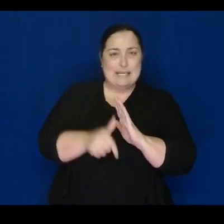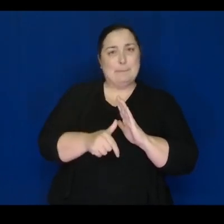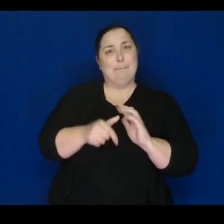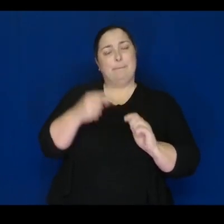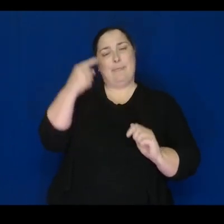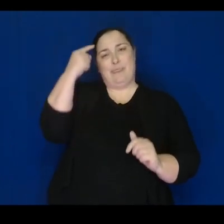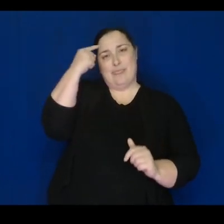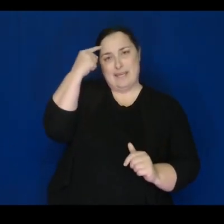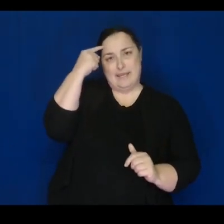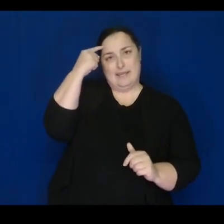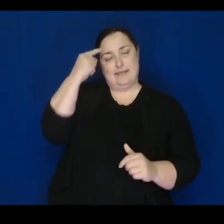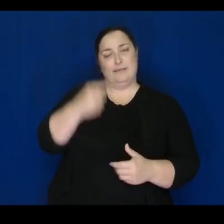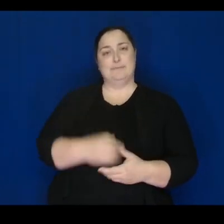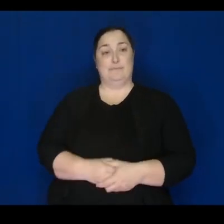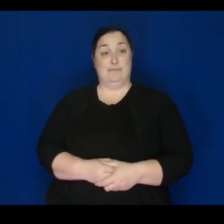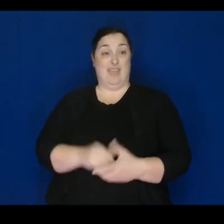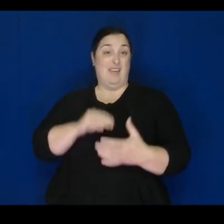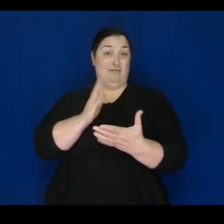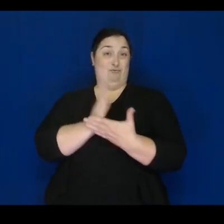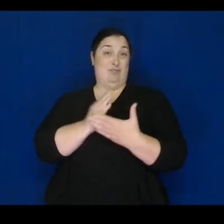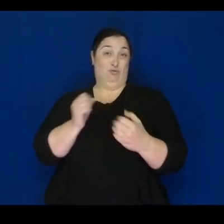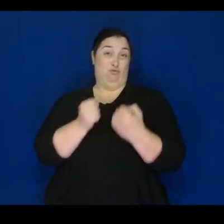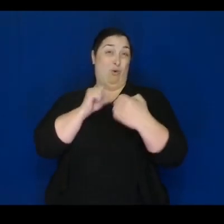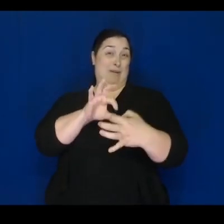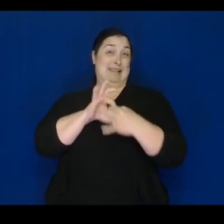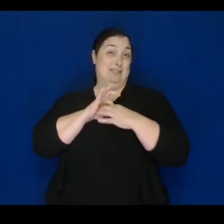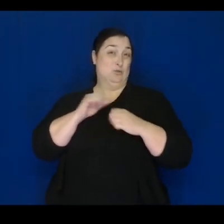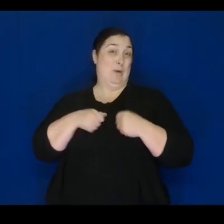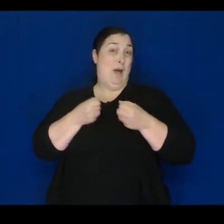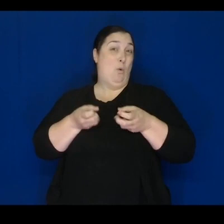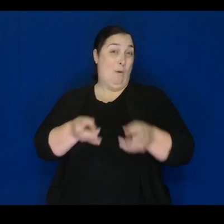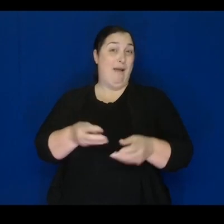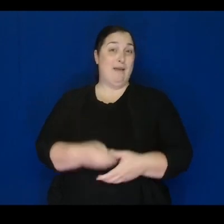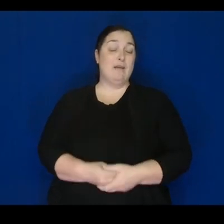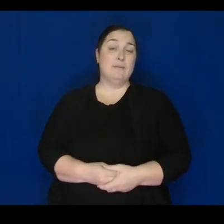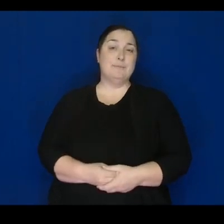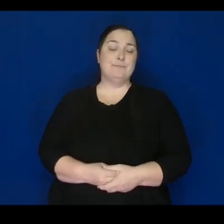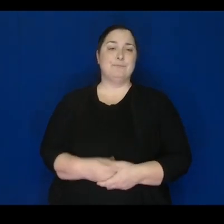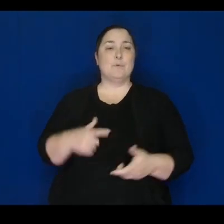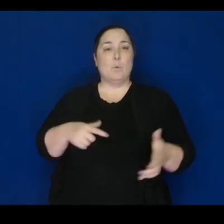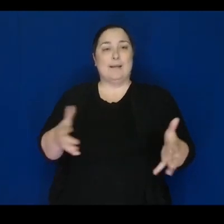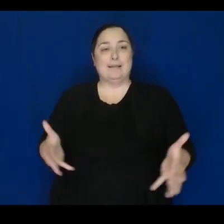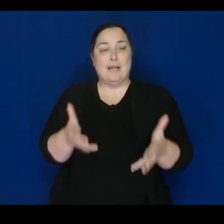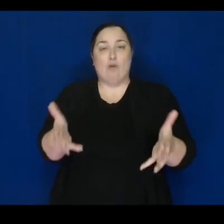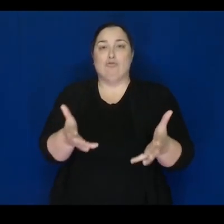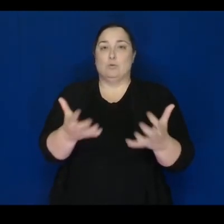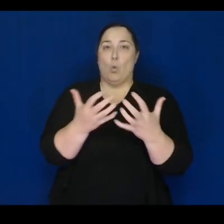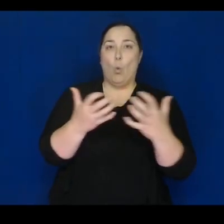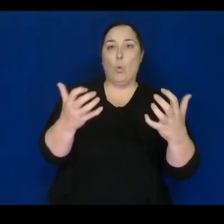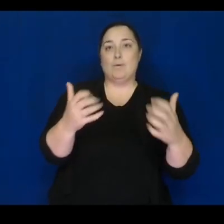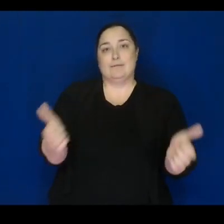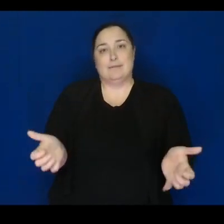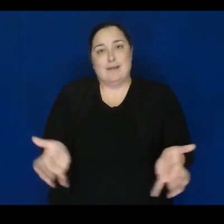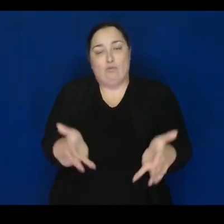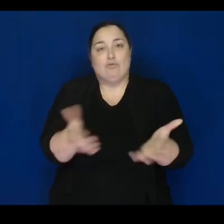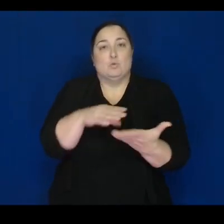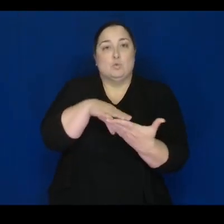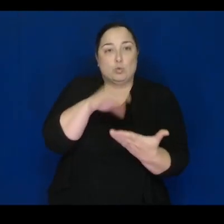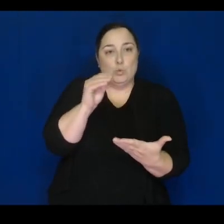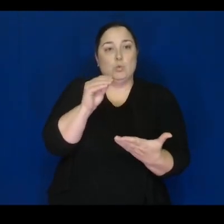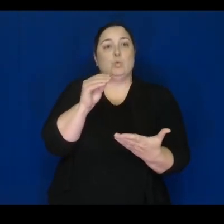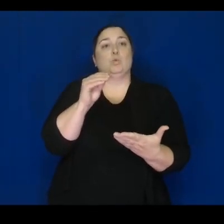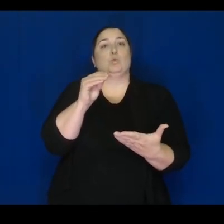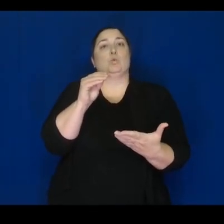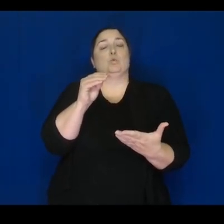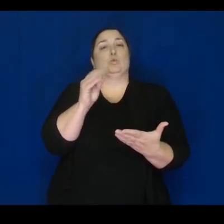to our ways of doing things. So we really try to encourage audiences and students to think and listen a little bit